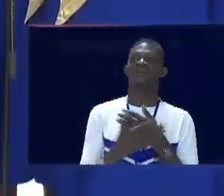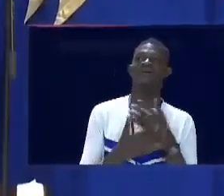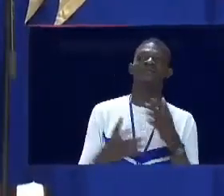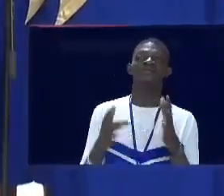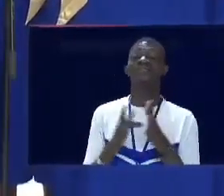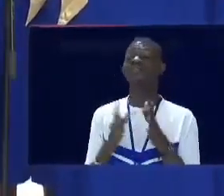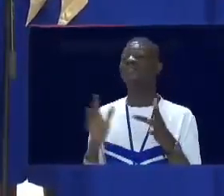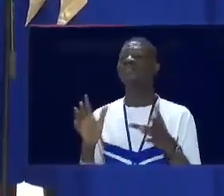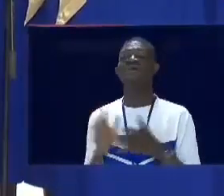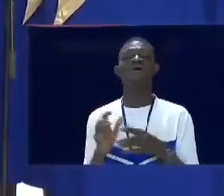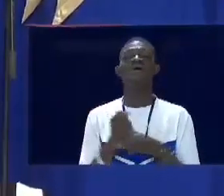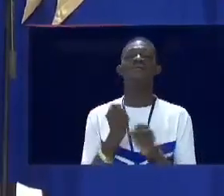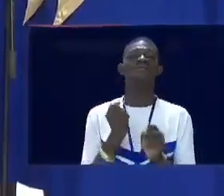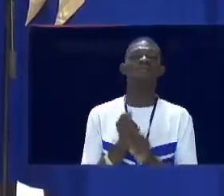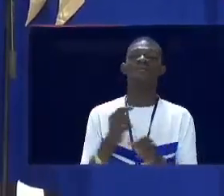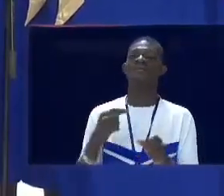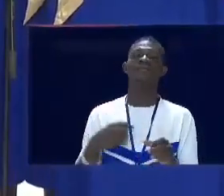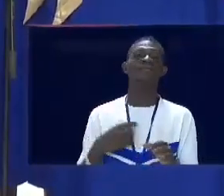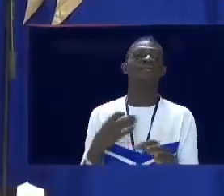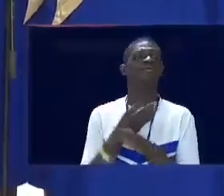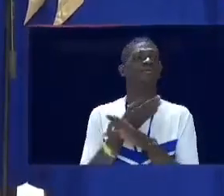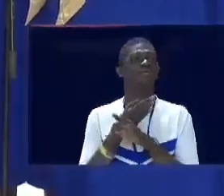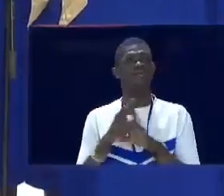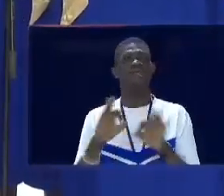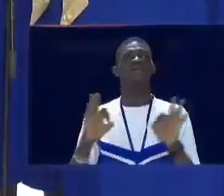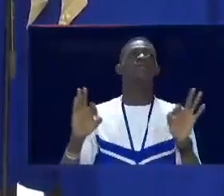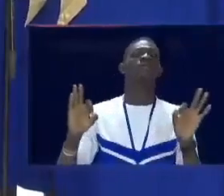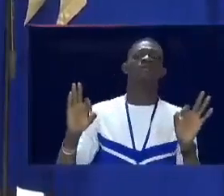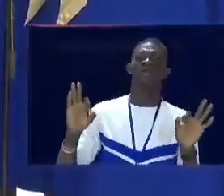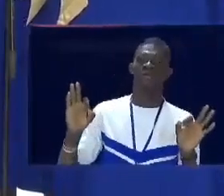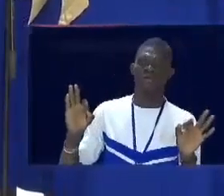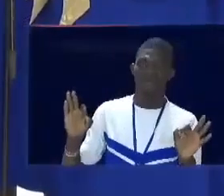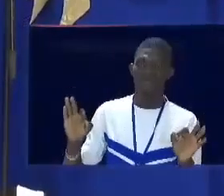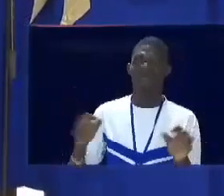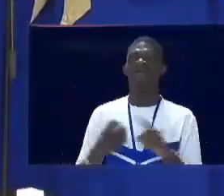The Jesus set me free.